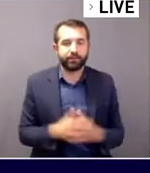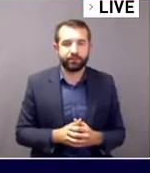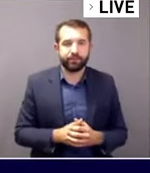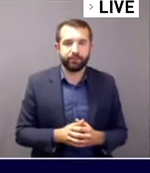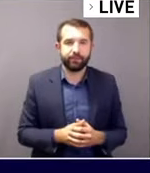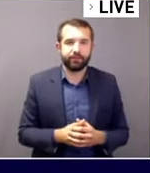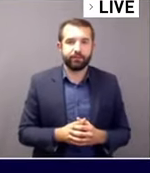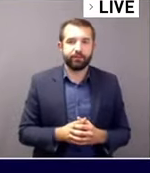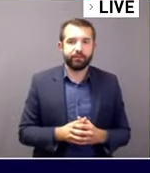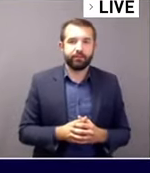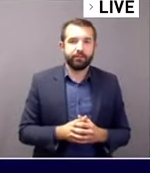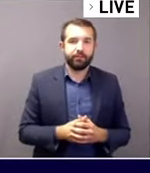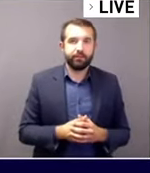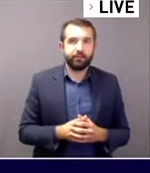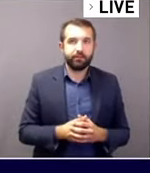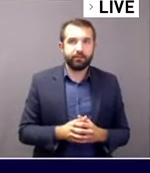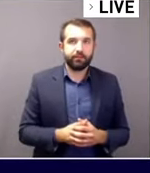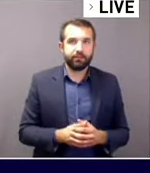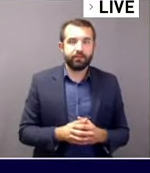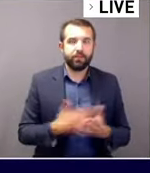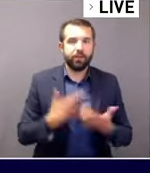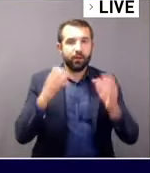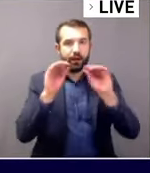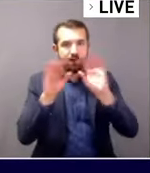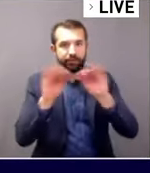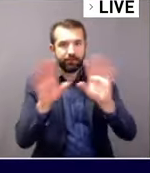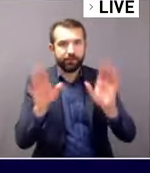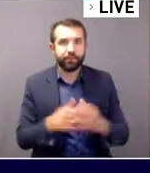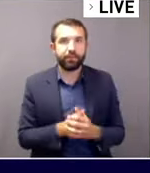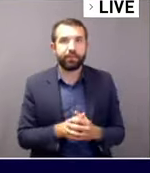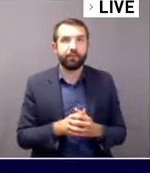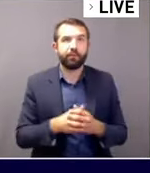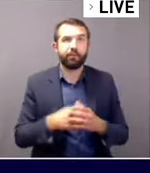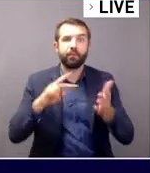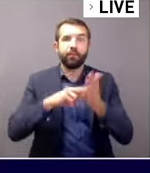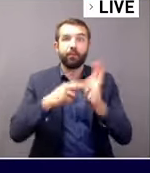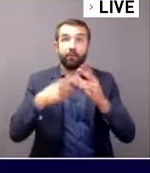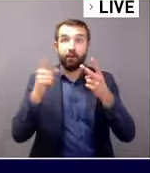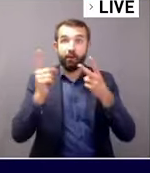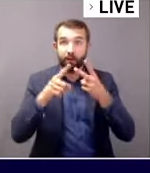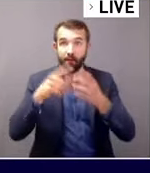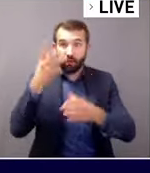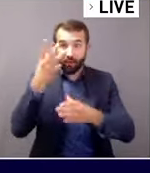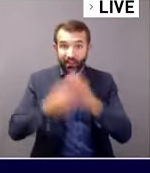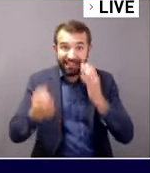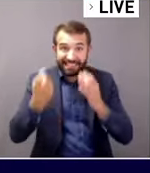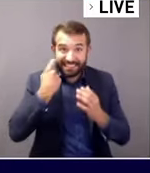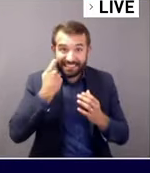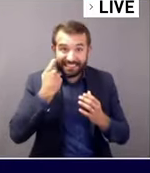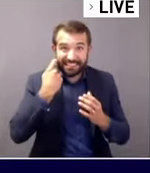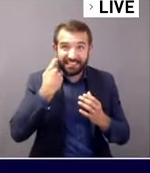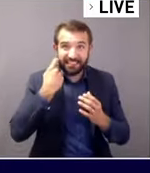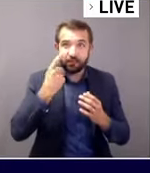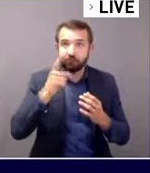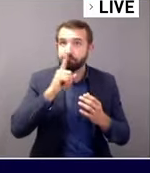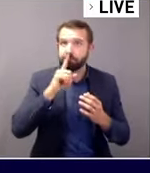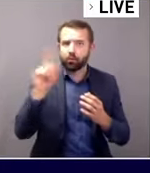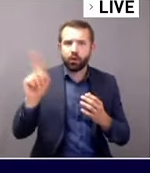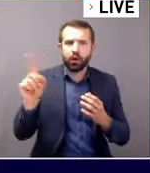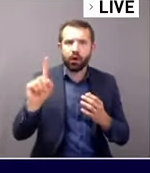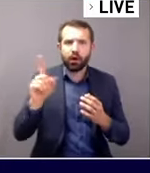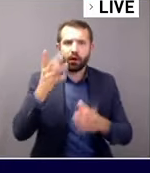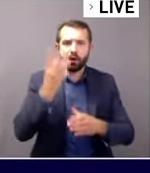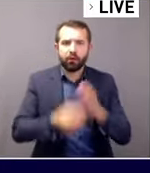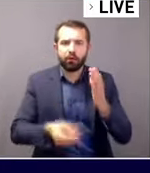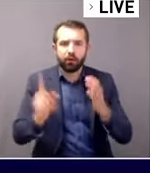Okay, you can't say anything about where that second reported death happened or anything like that? Unfortunately